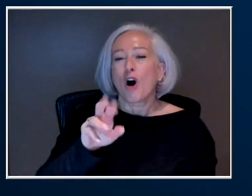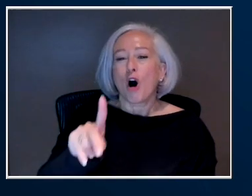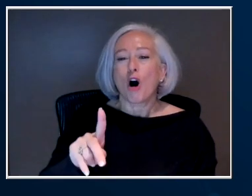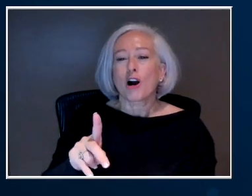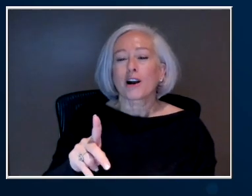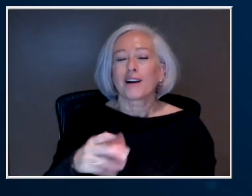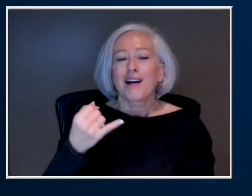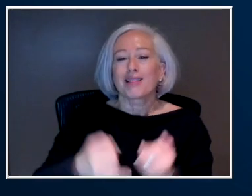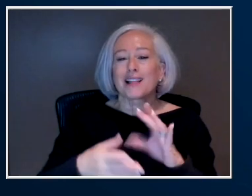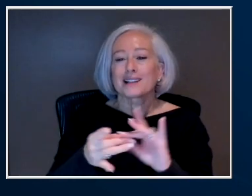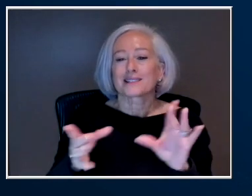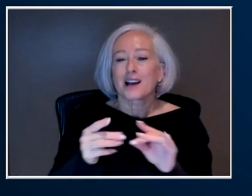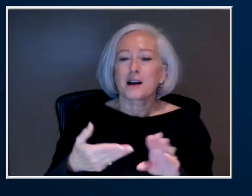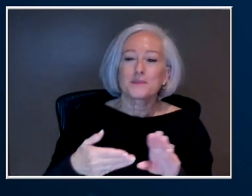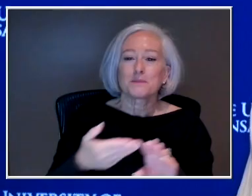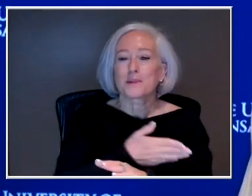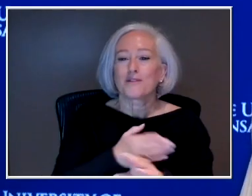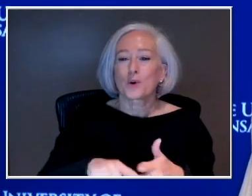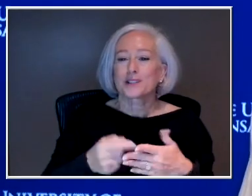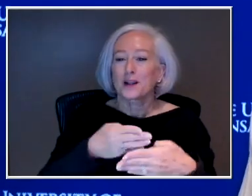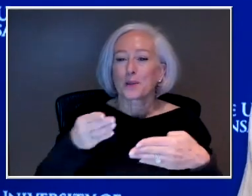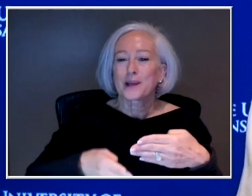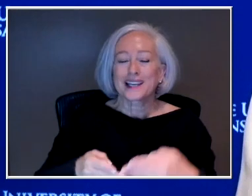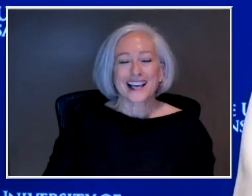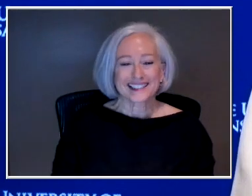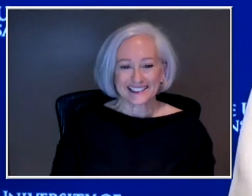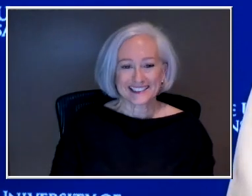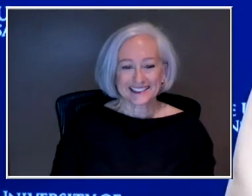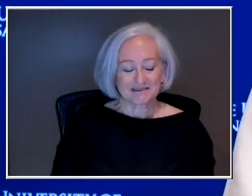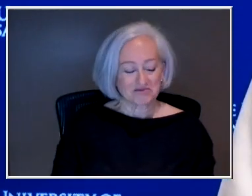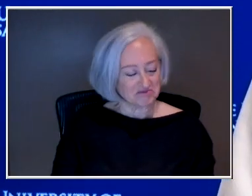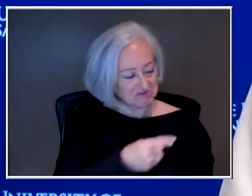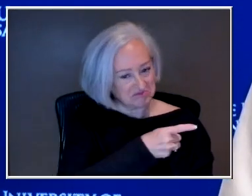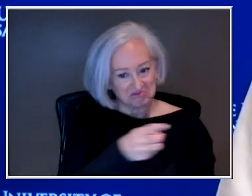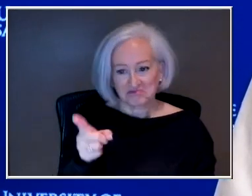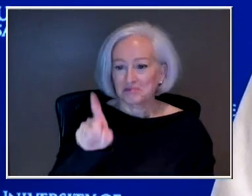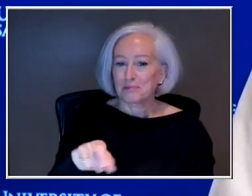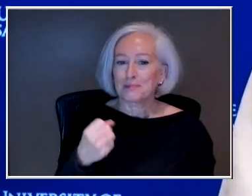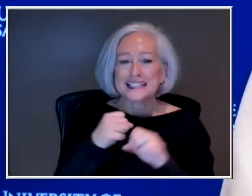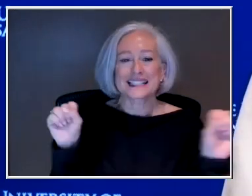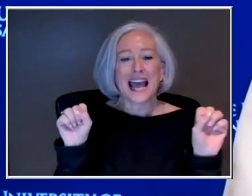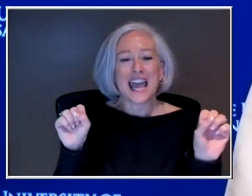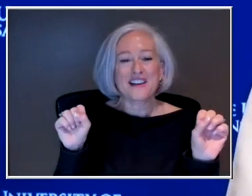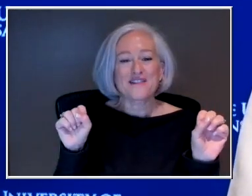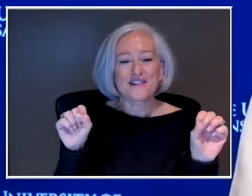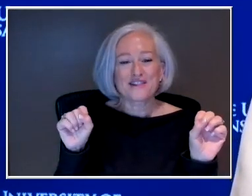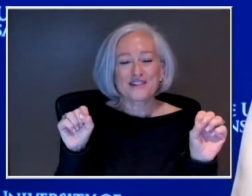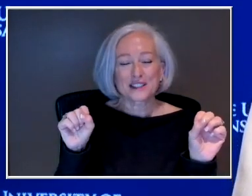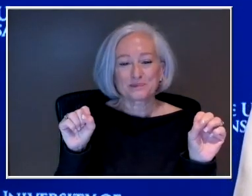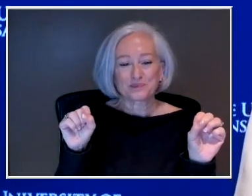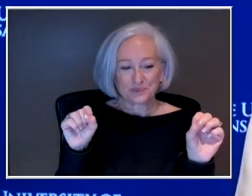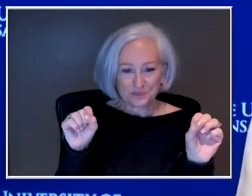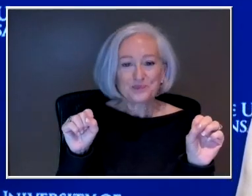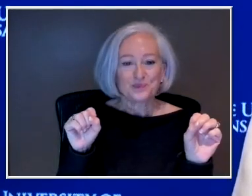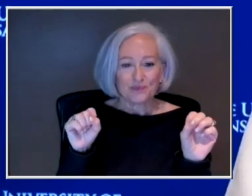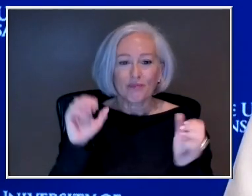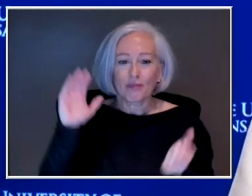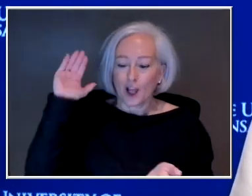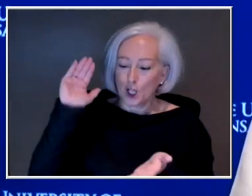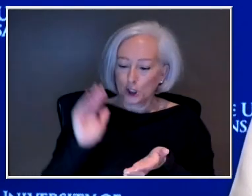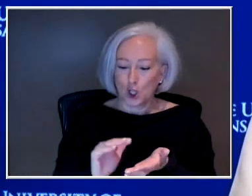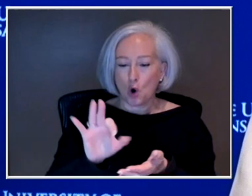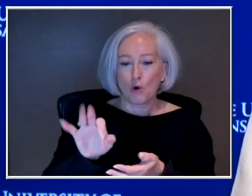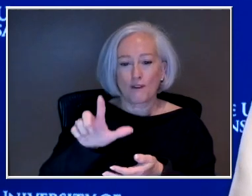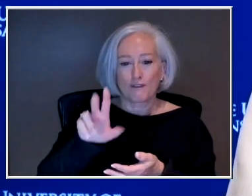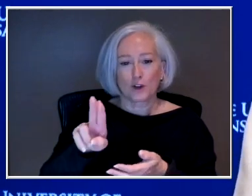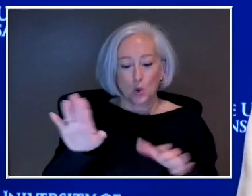into the weekend. What do you want folks to take away? Everybody be safe. Like we said, there's low influenza activity right now. It's